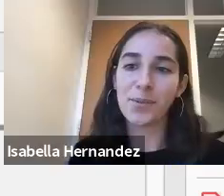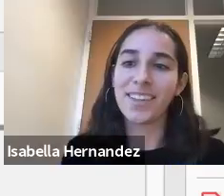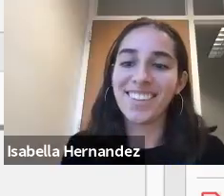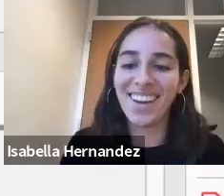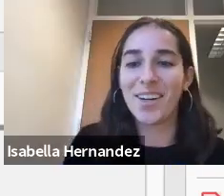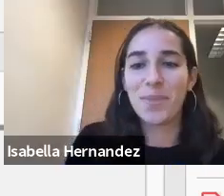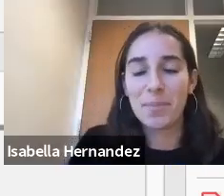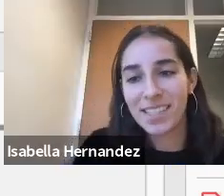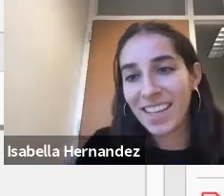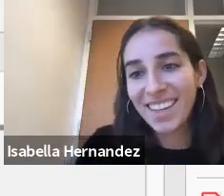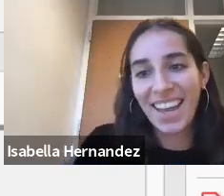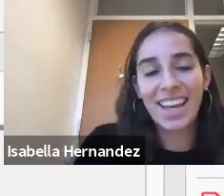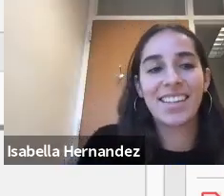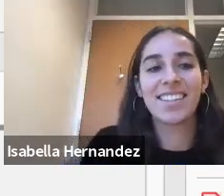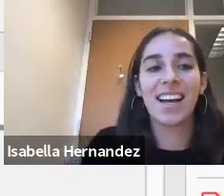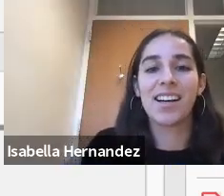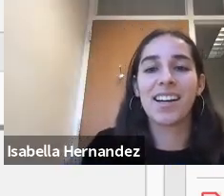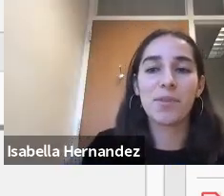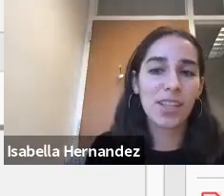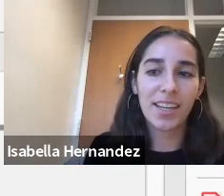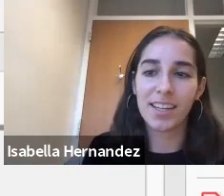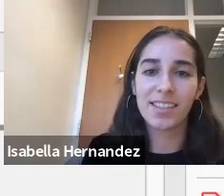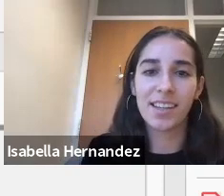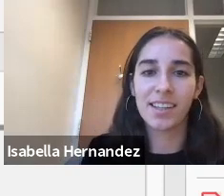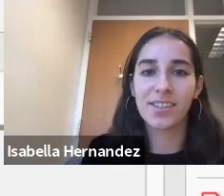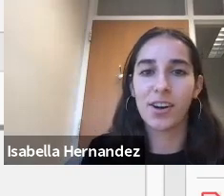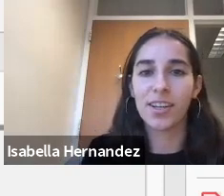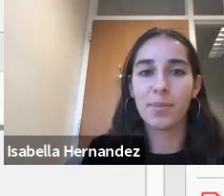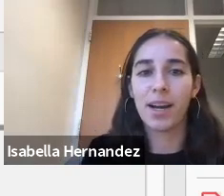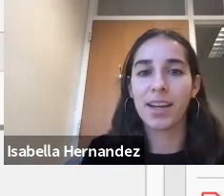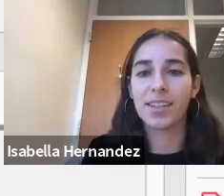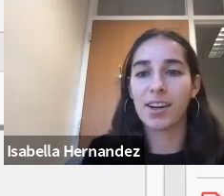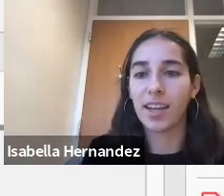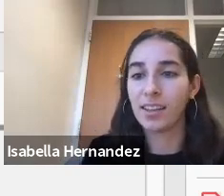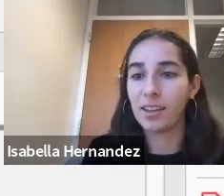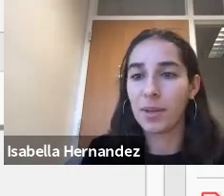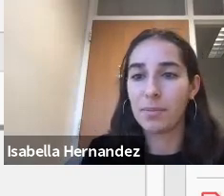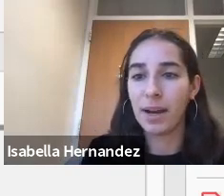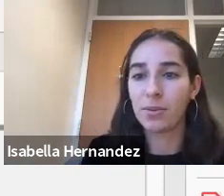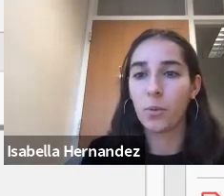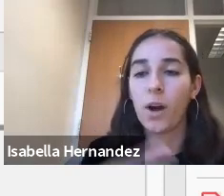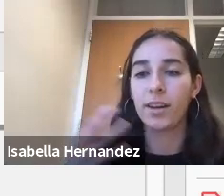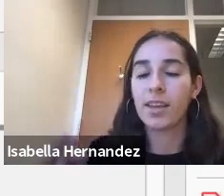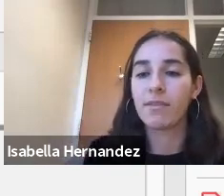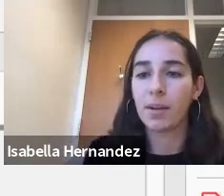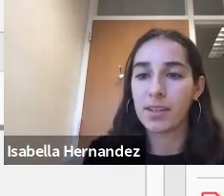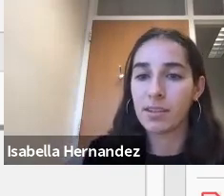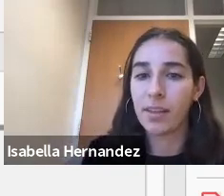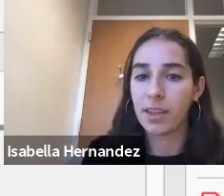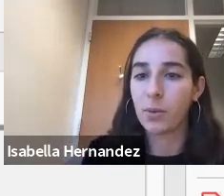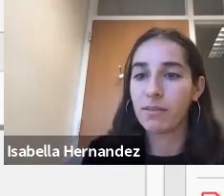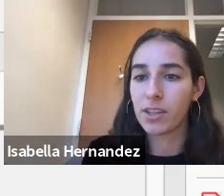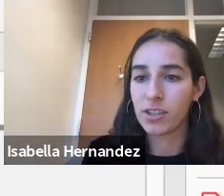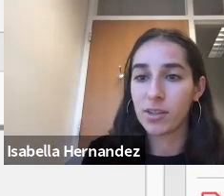Hi, everyone. I'm Izzy, and I'm just going to get us started by talking a little bit about what the